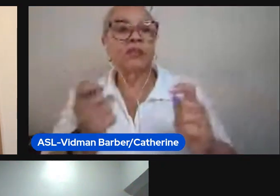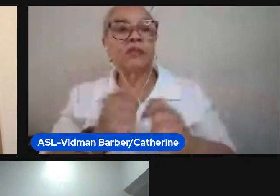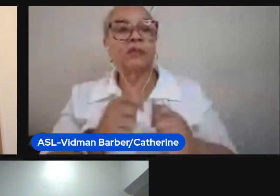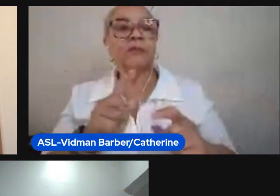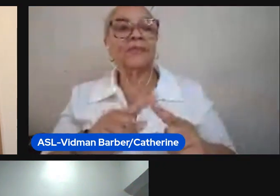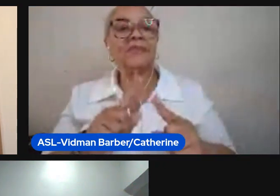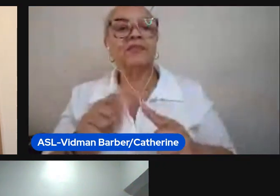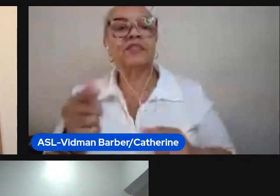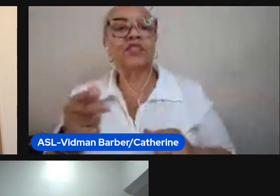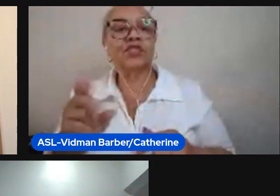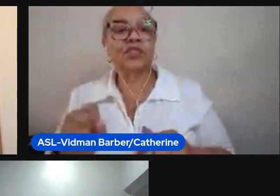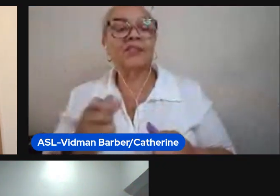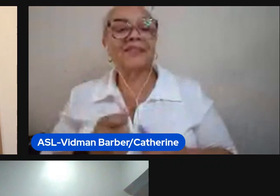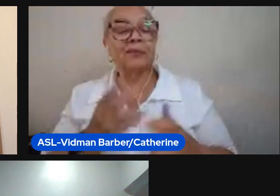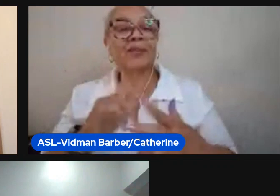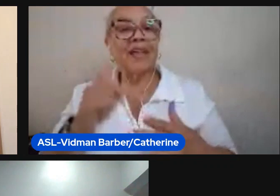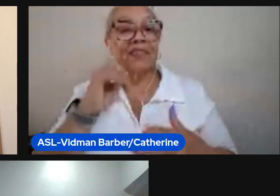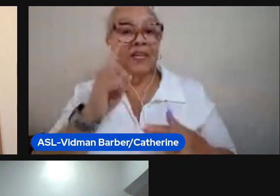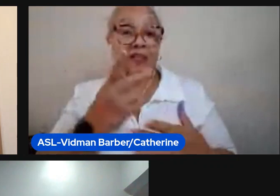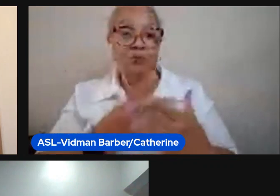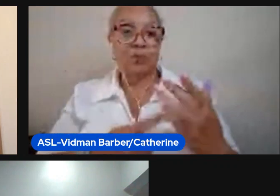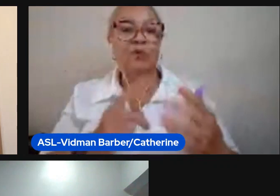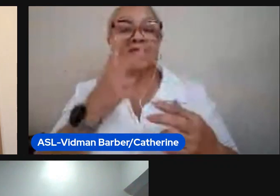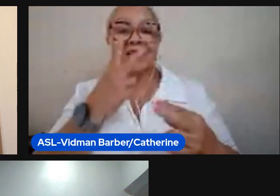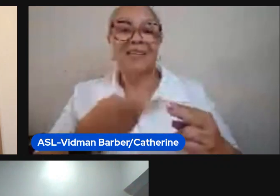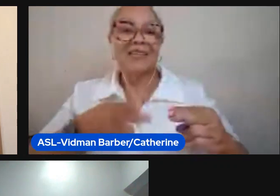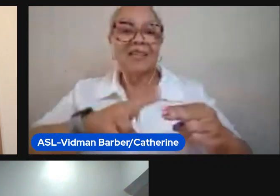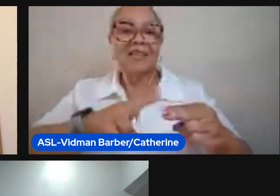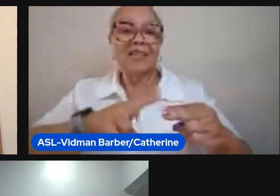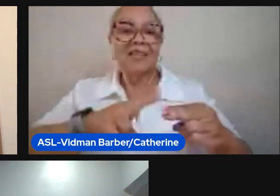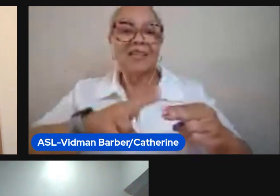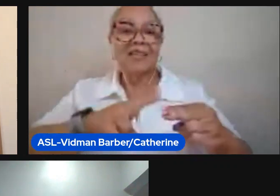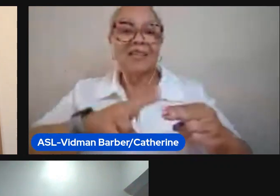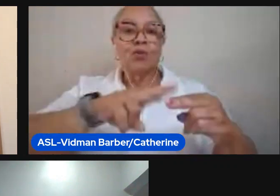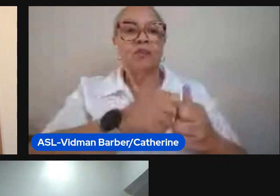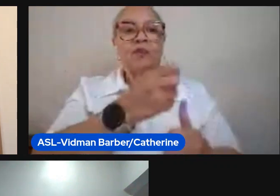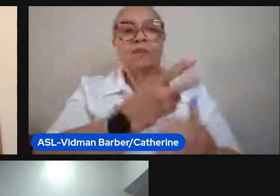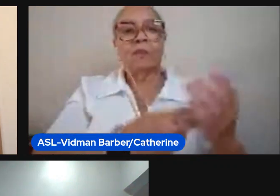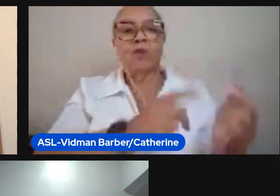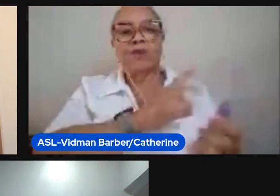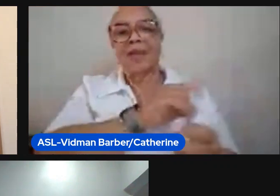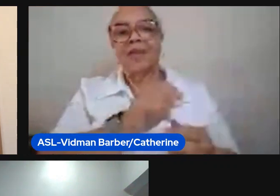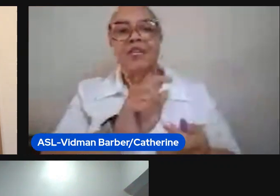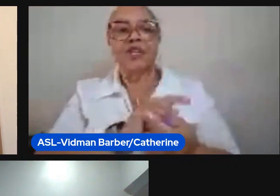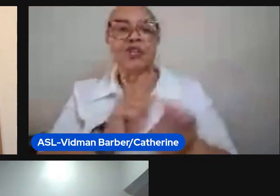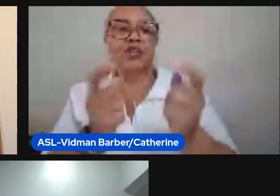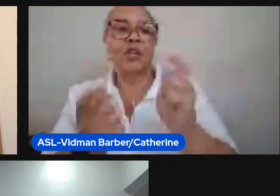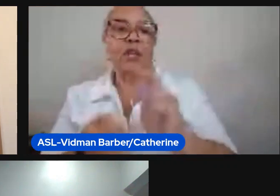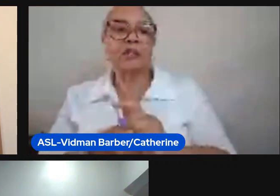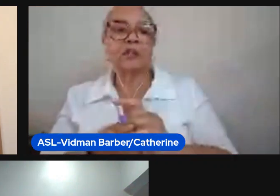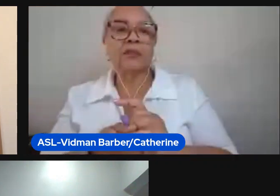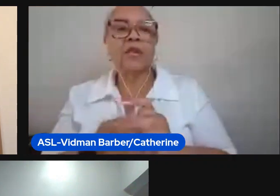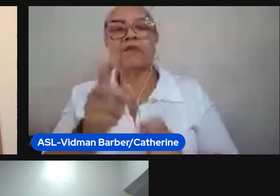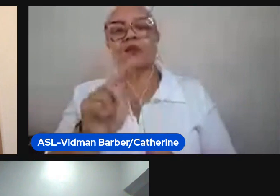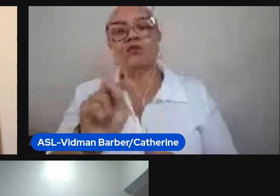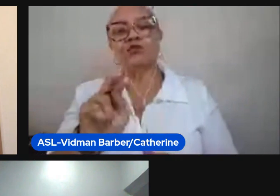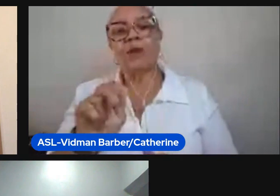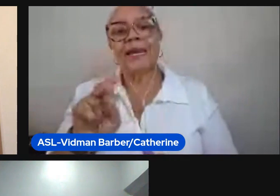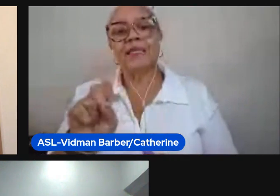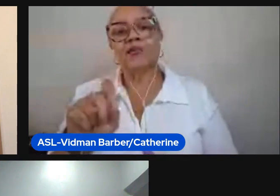think it's both of those things. You see an increase in neutrophils and a change in the transcriptome of those